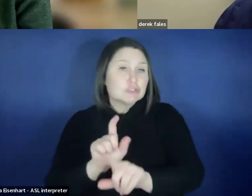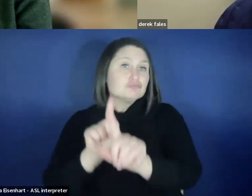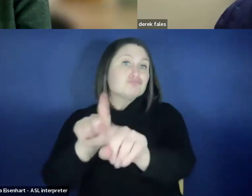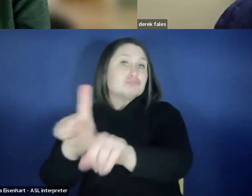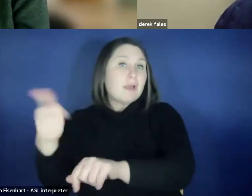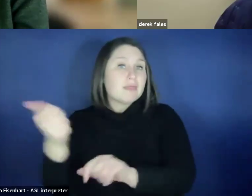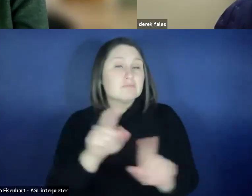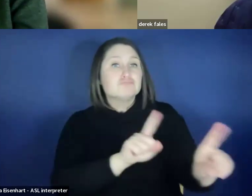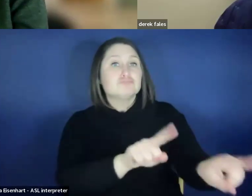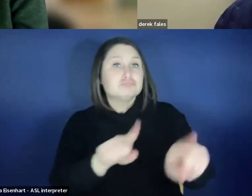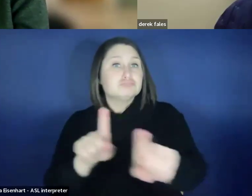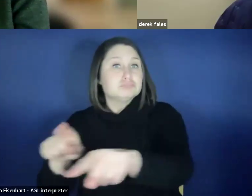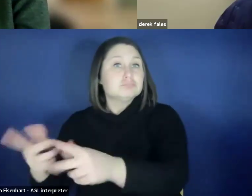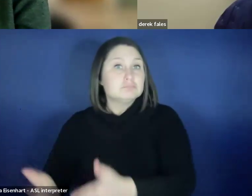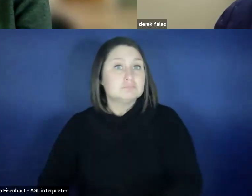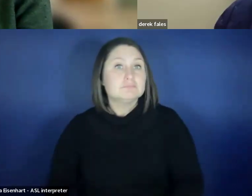places.